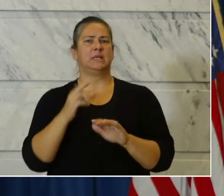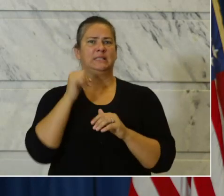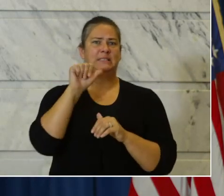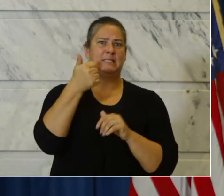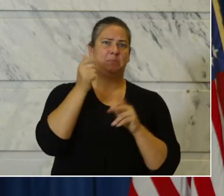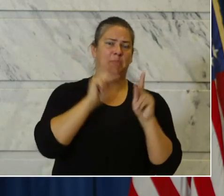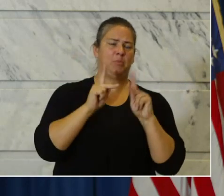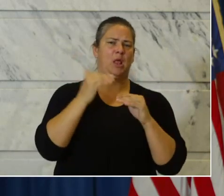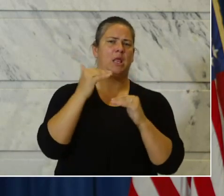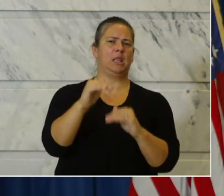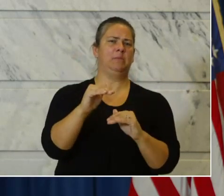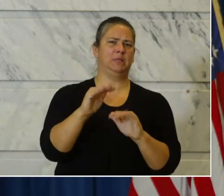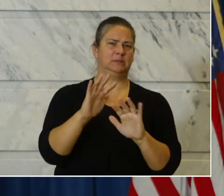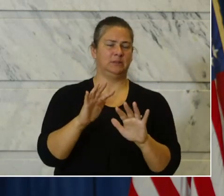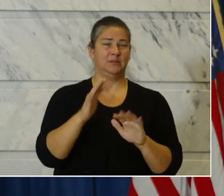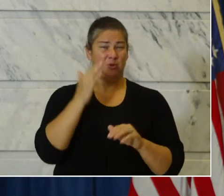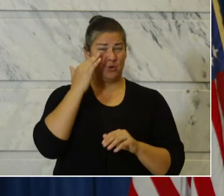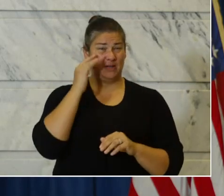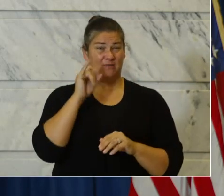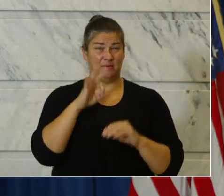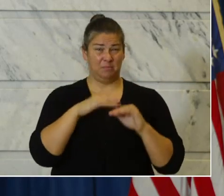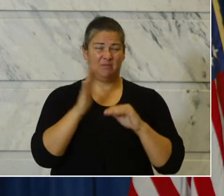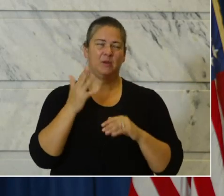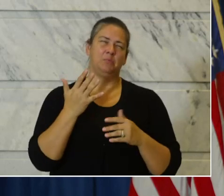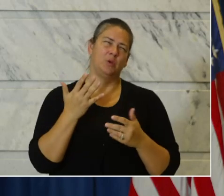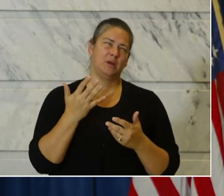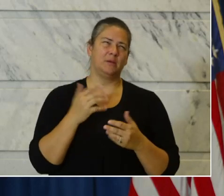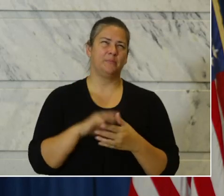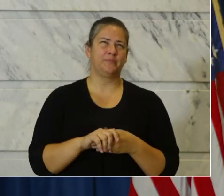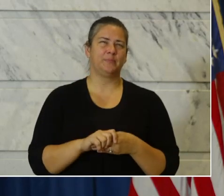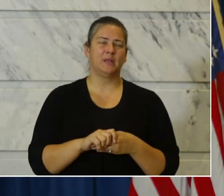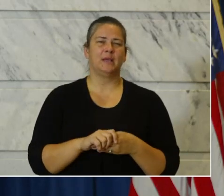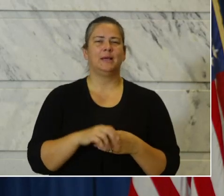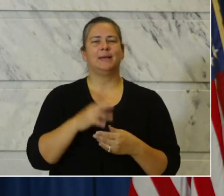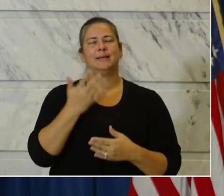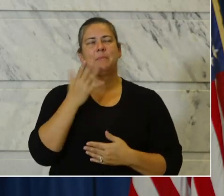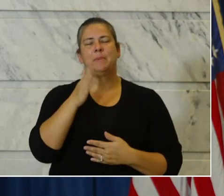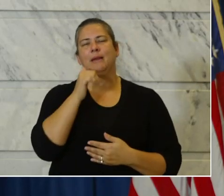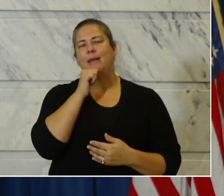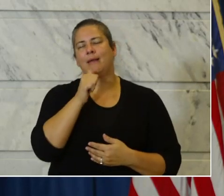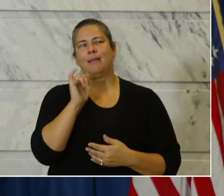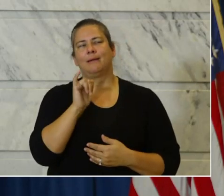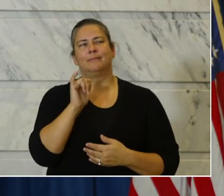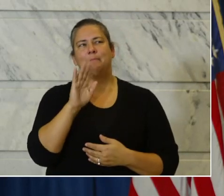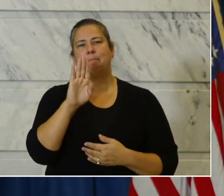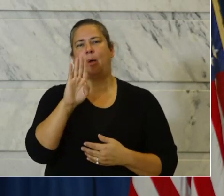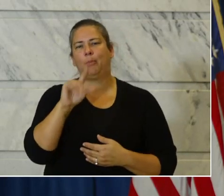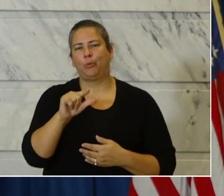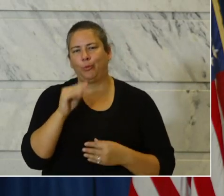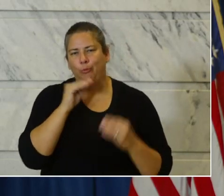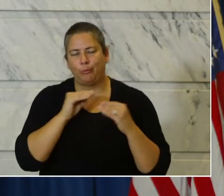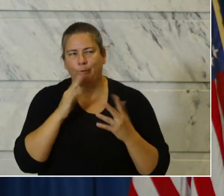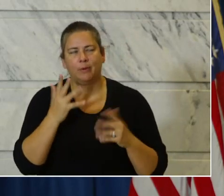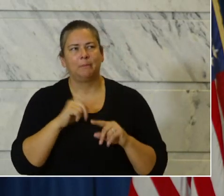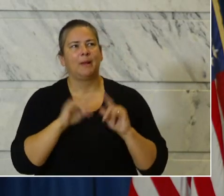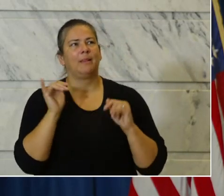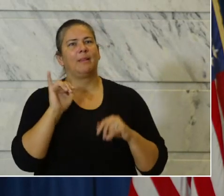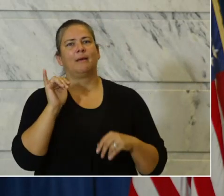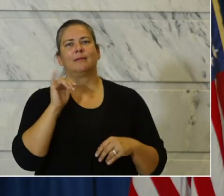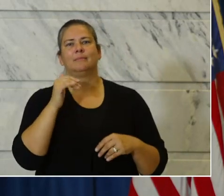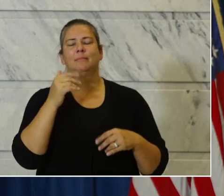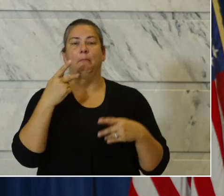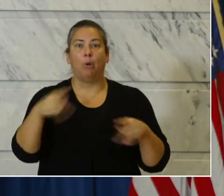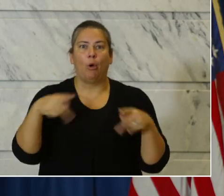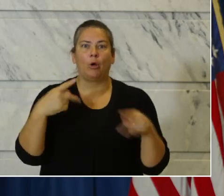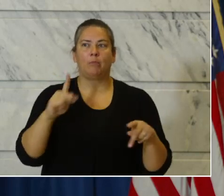a lot of spread in those. It's not necessarily backyard barbecue, but it's house parties, and as it gets colder and people drive inside, that's going to